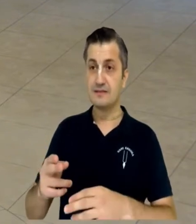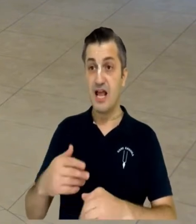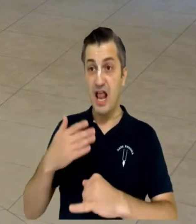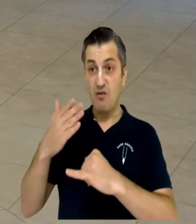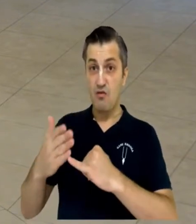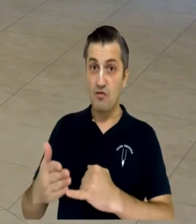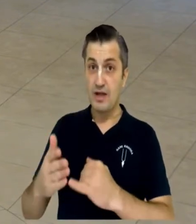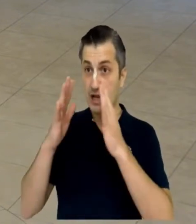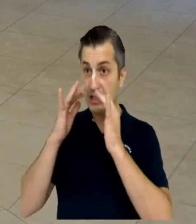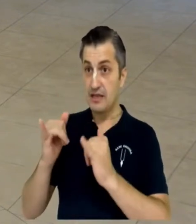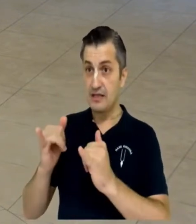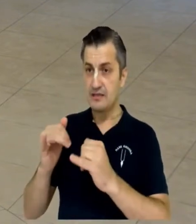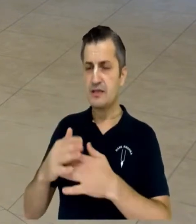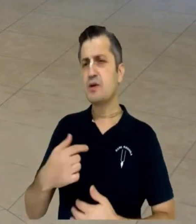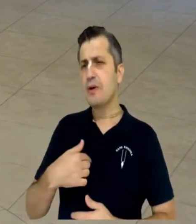is there some